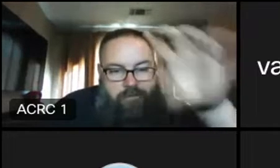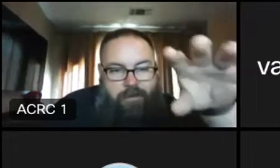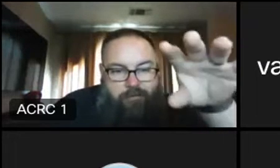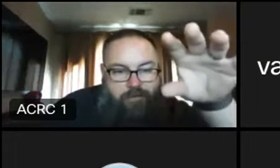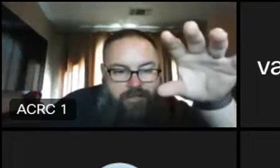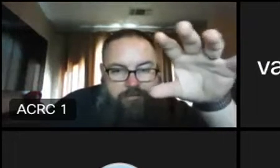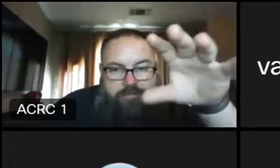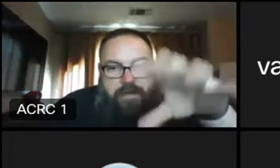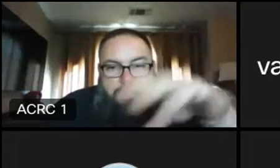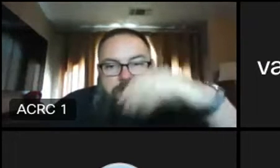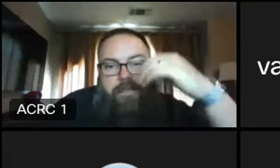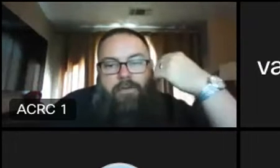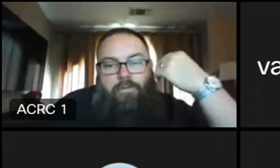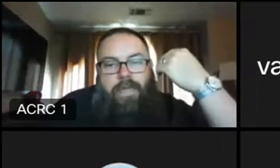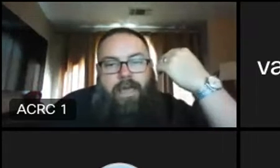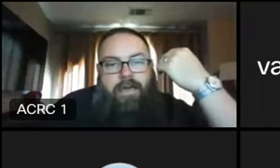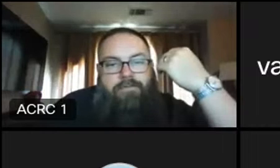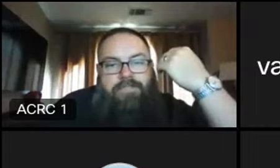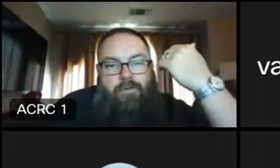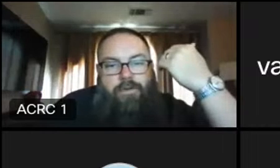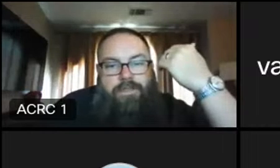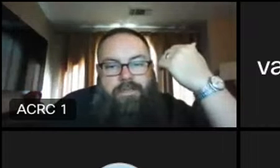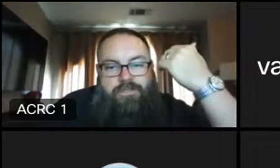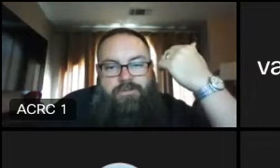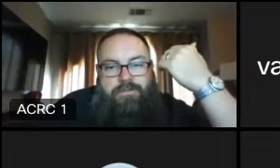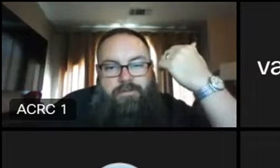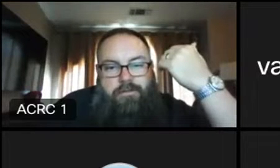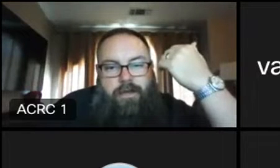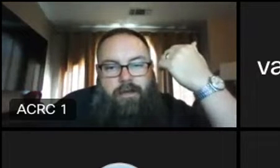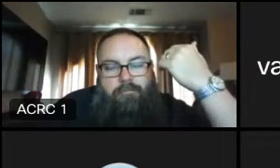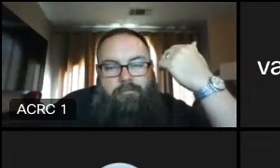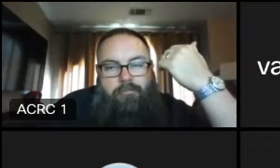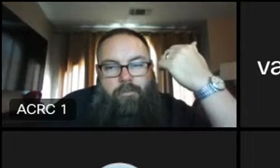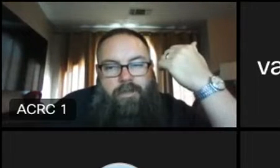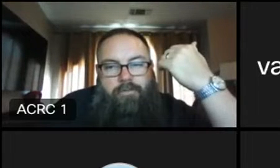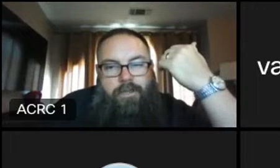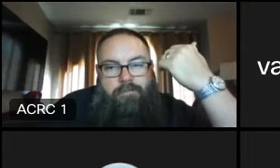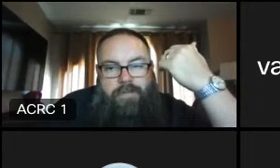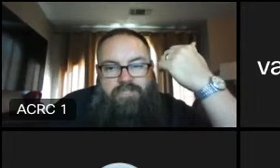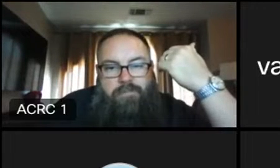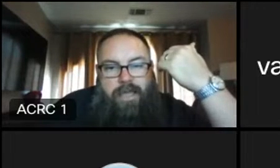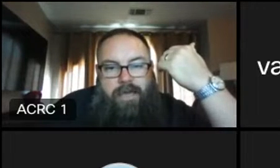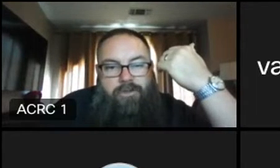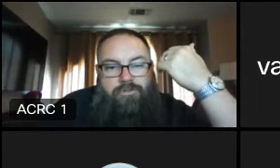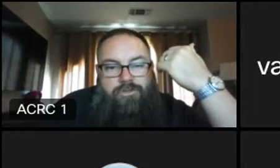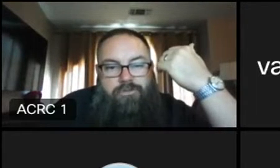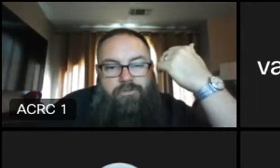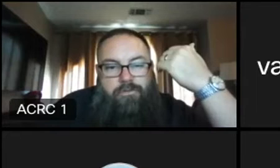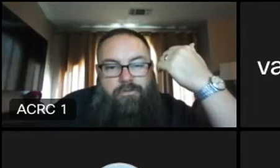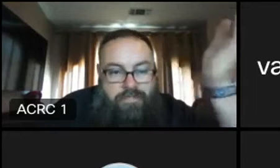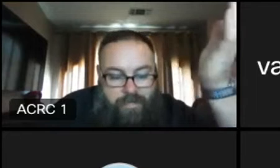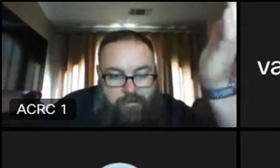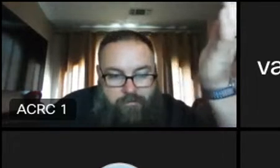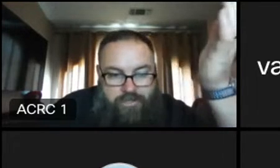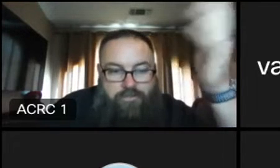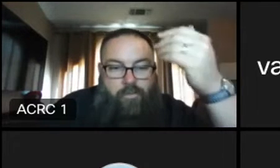want feedback from you as service providers. We have dealt with issues where we're gathering information by having you do what